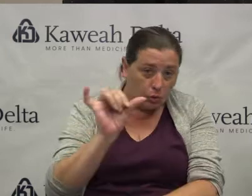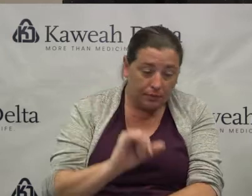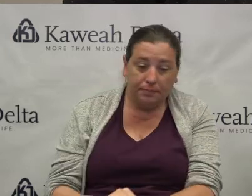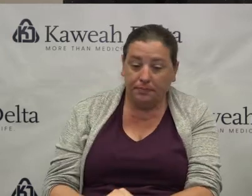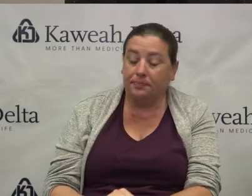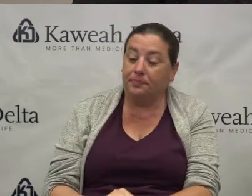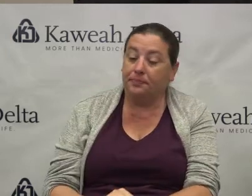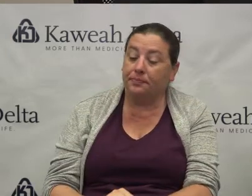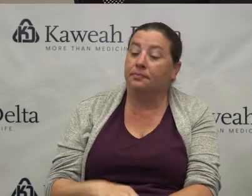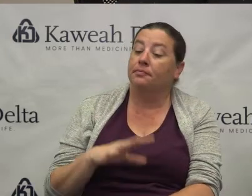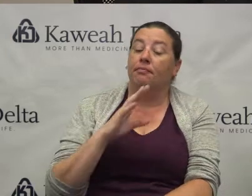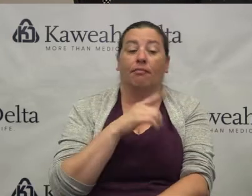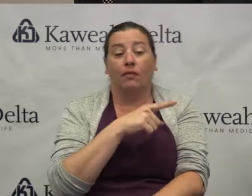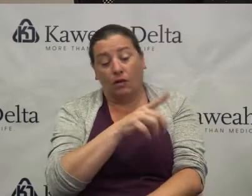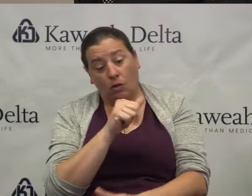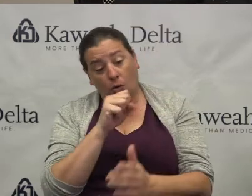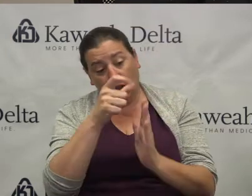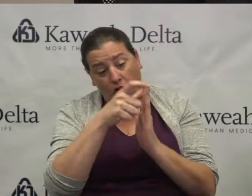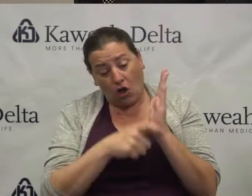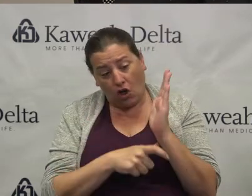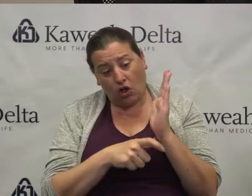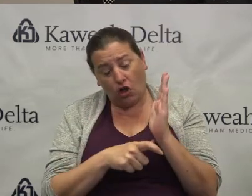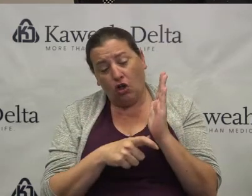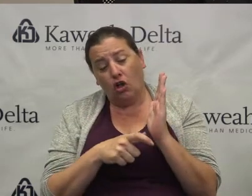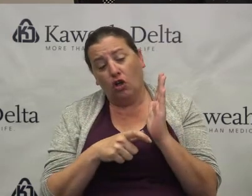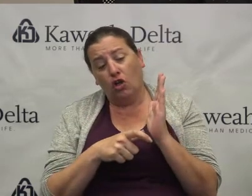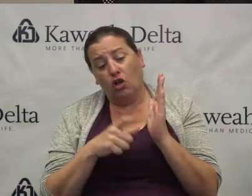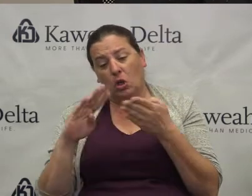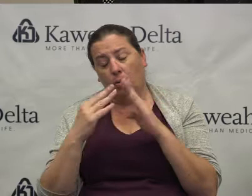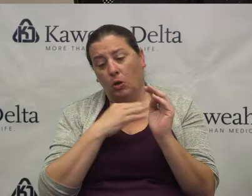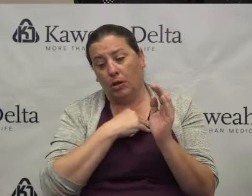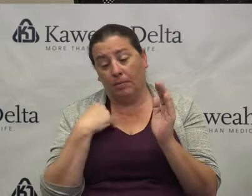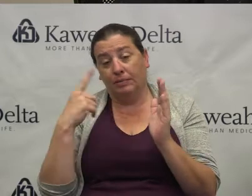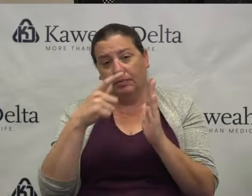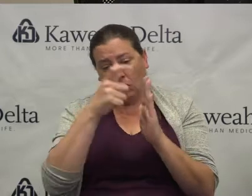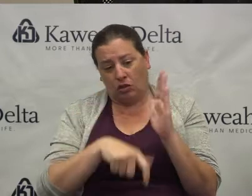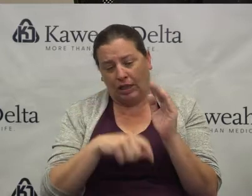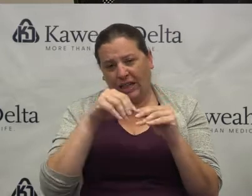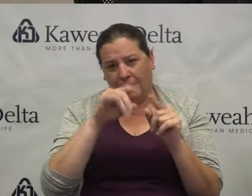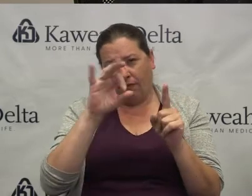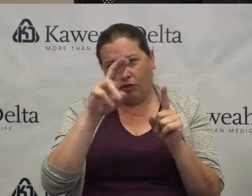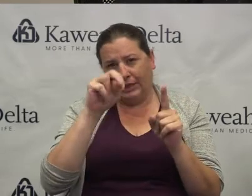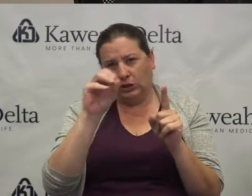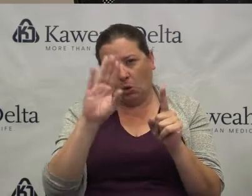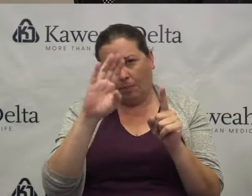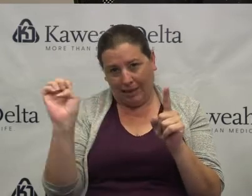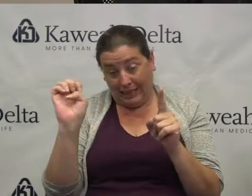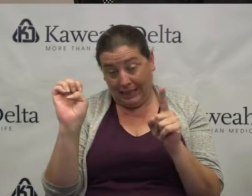So there was an article, one of our community members reached out to me. There was an article on the Fresno Bee, I believe it was this week,